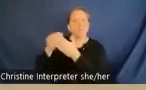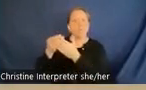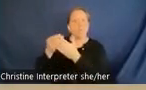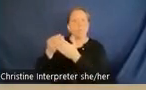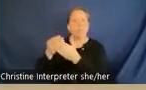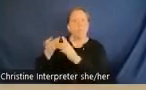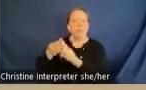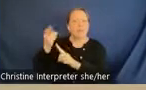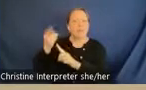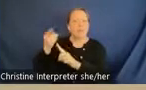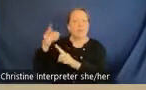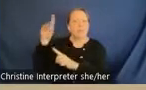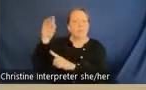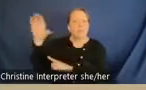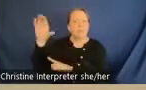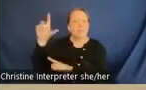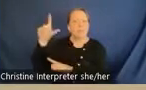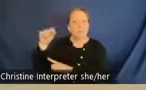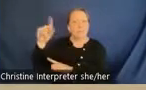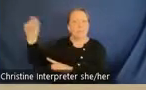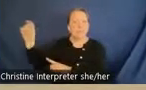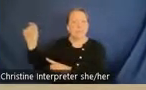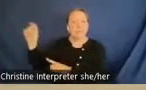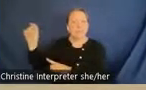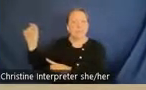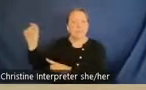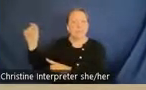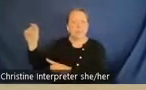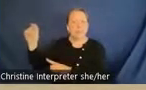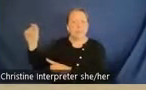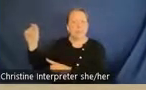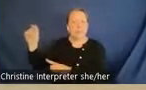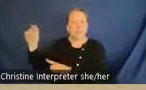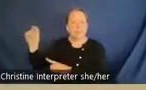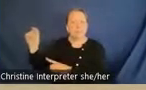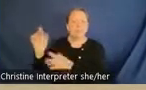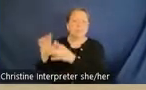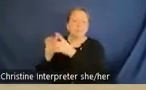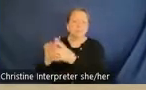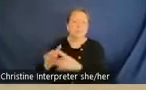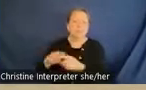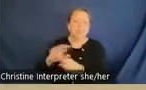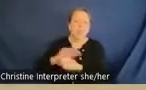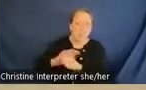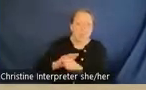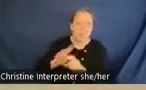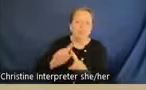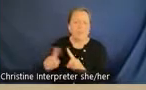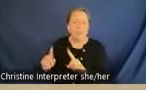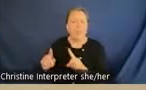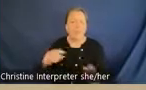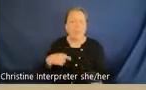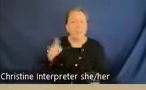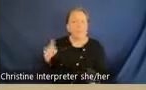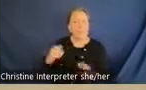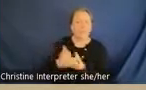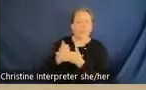December of 2020 that does have some strings on it that are COVID-based, but they should be able to have